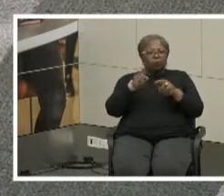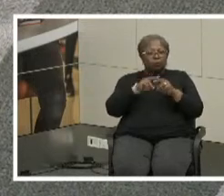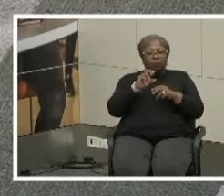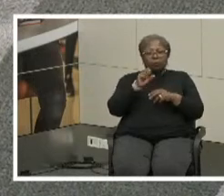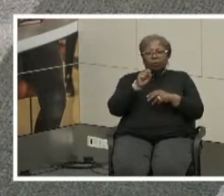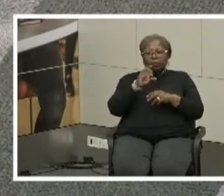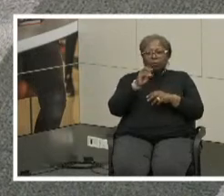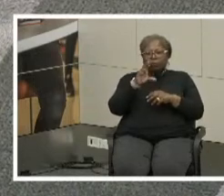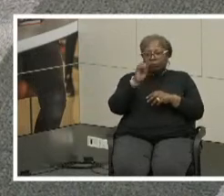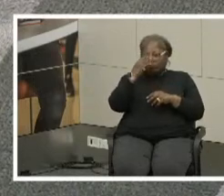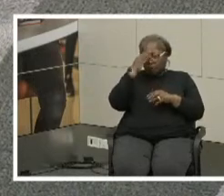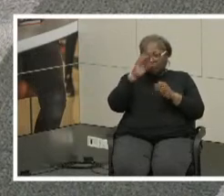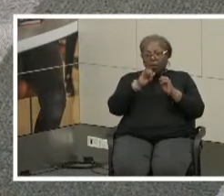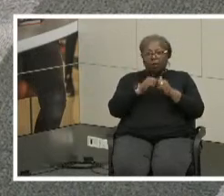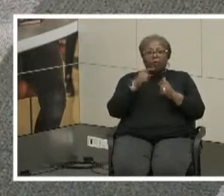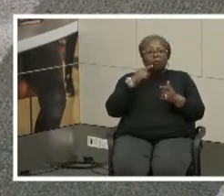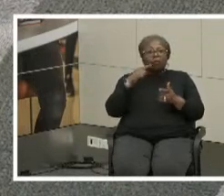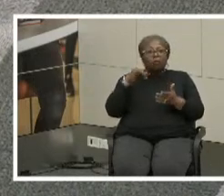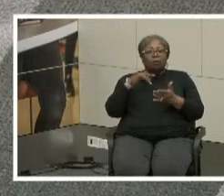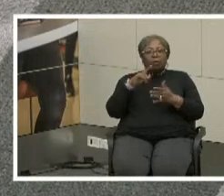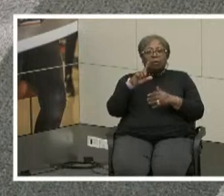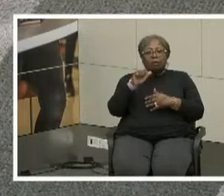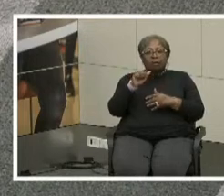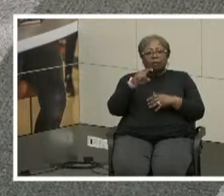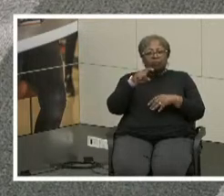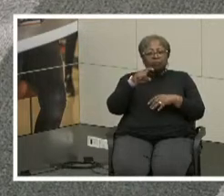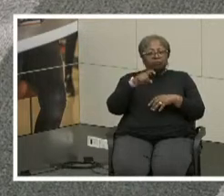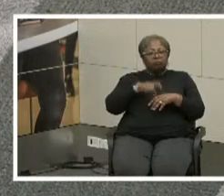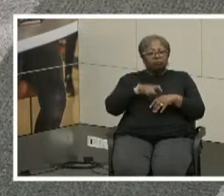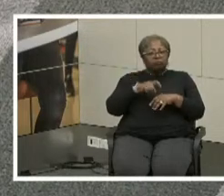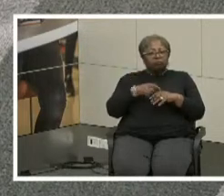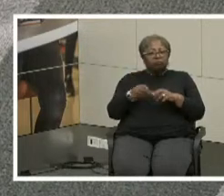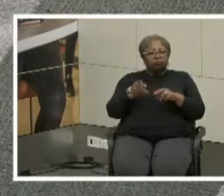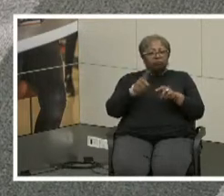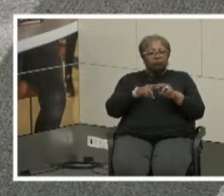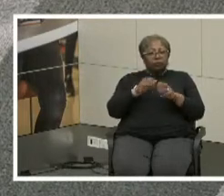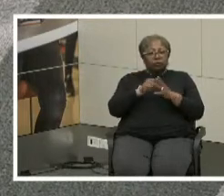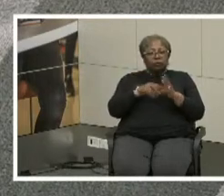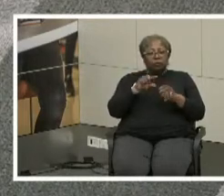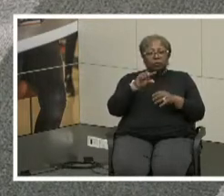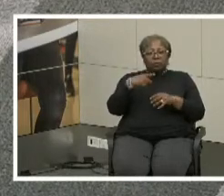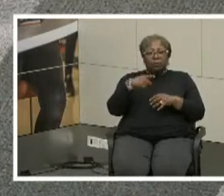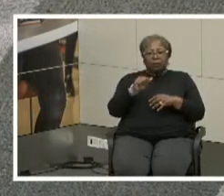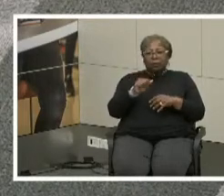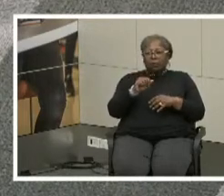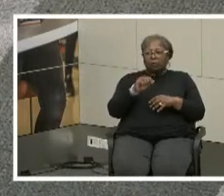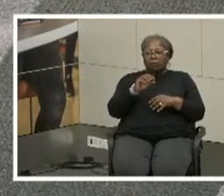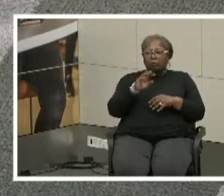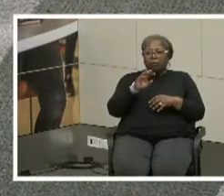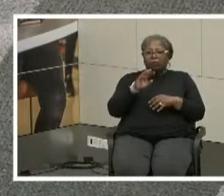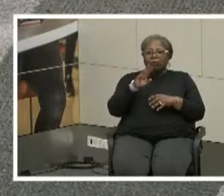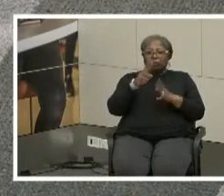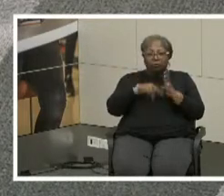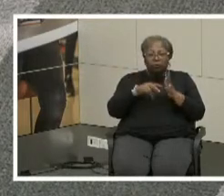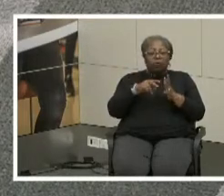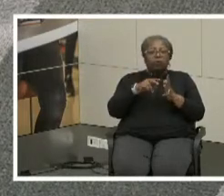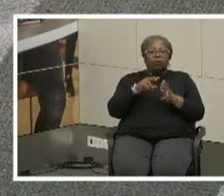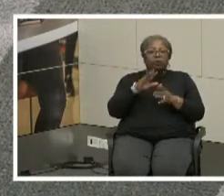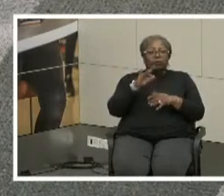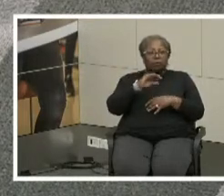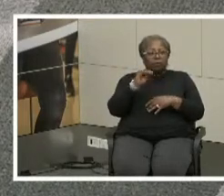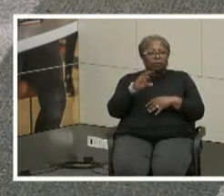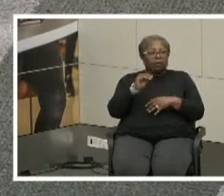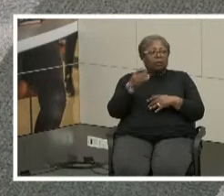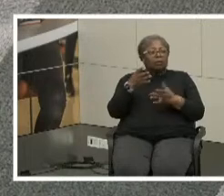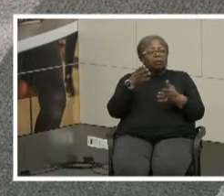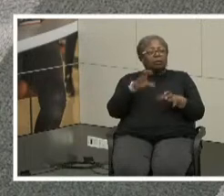how according to the study in the LA Times debate raises students GPA by point4 points their reading scores by 25 %